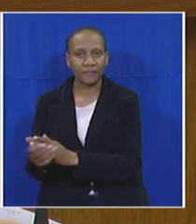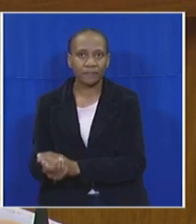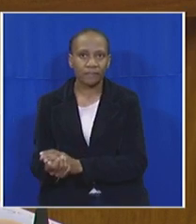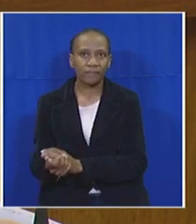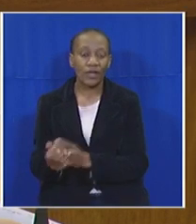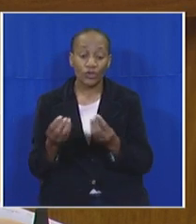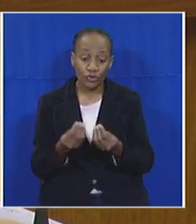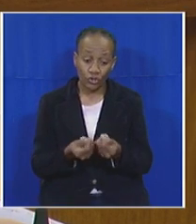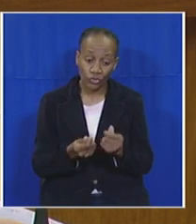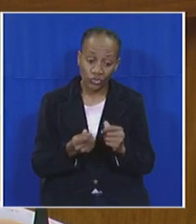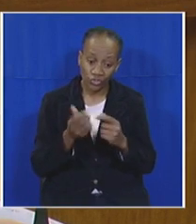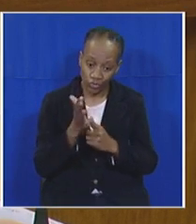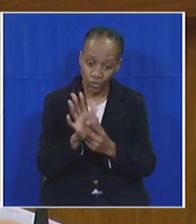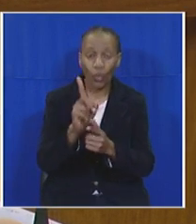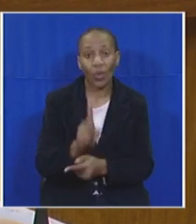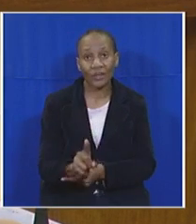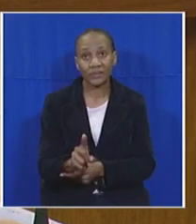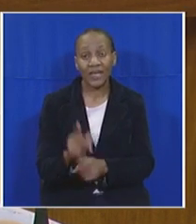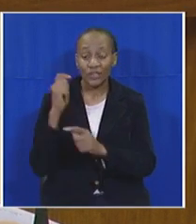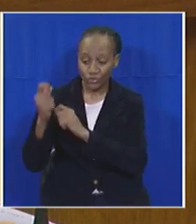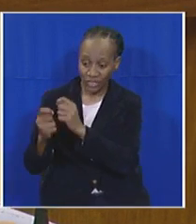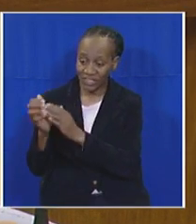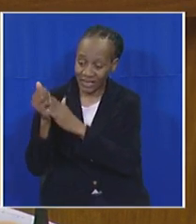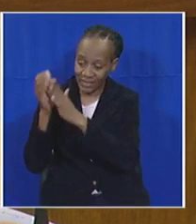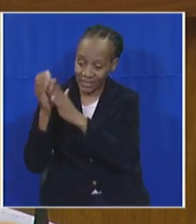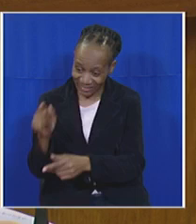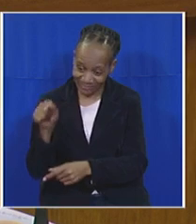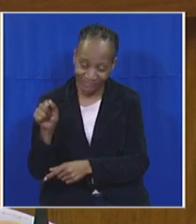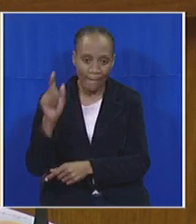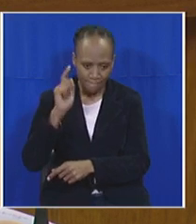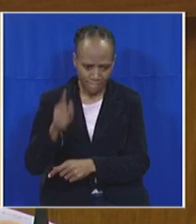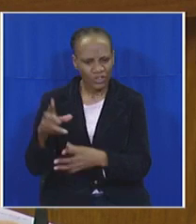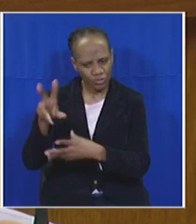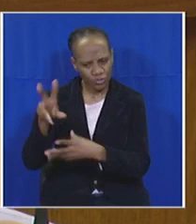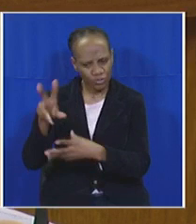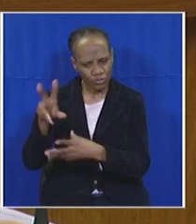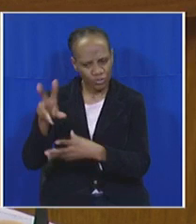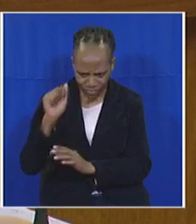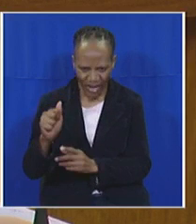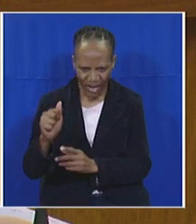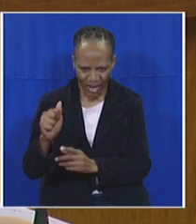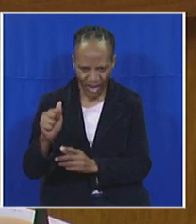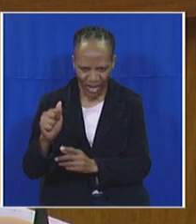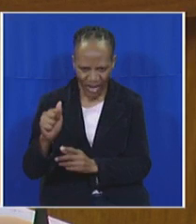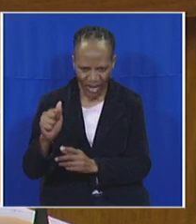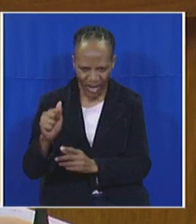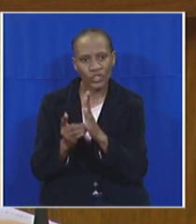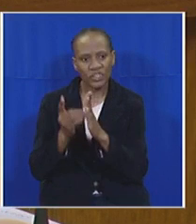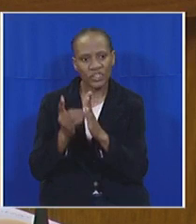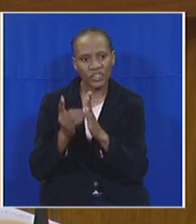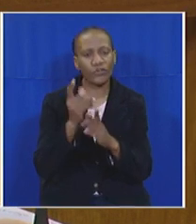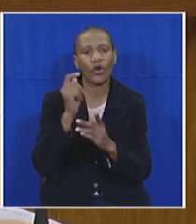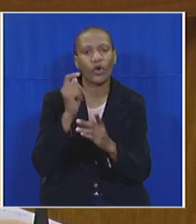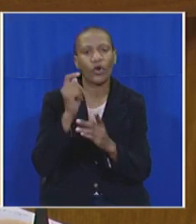These resolutions point to that fact that traditional leaders must play a meaningful role in development projects and